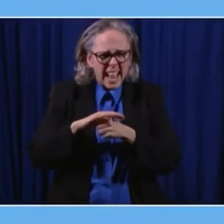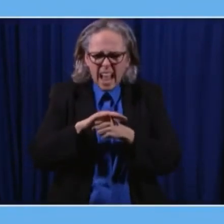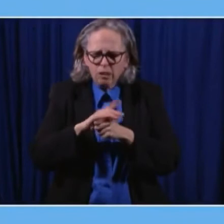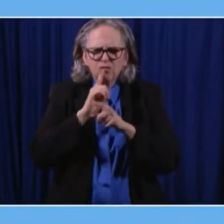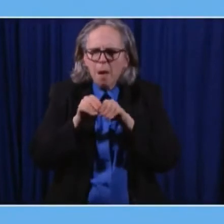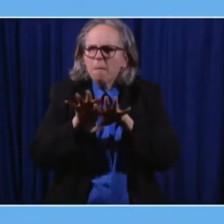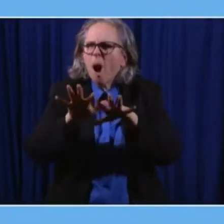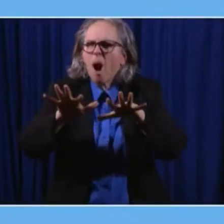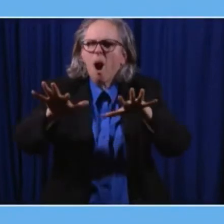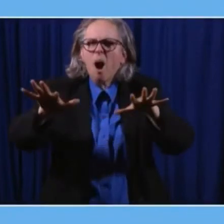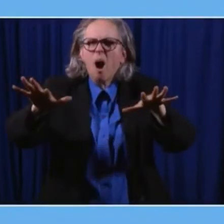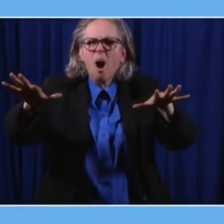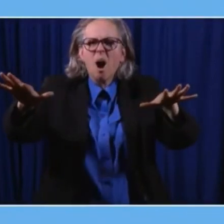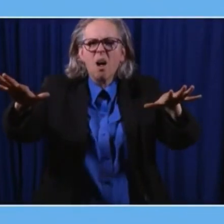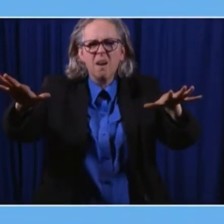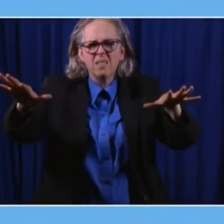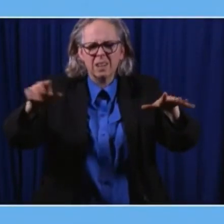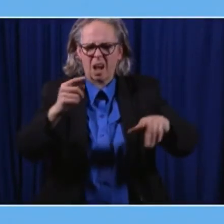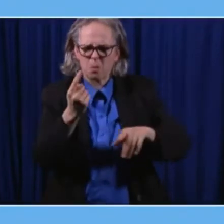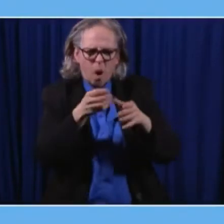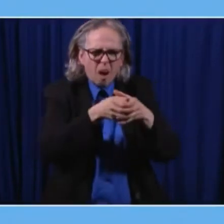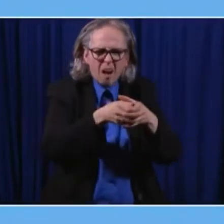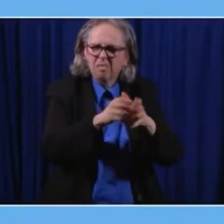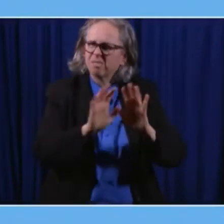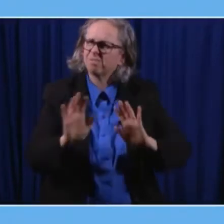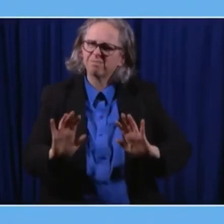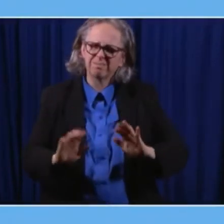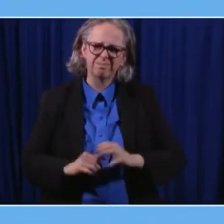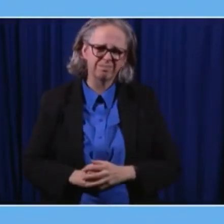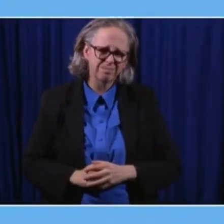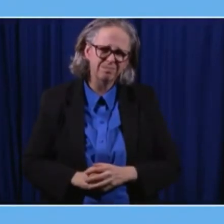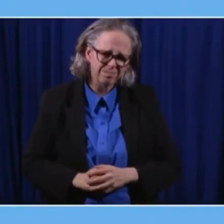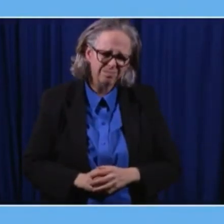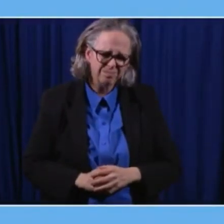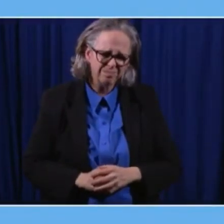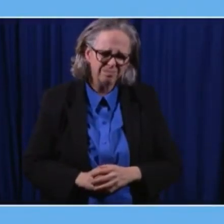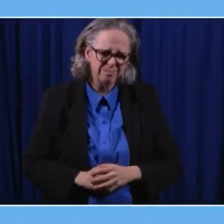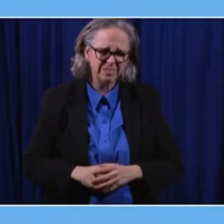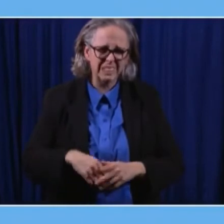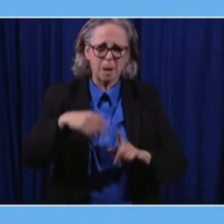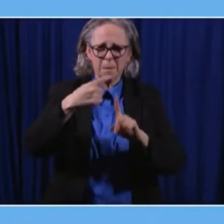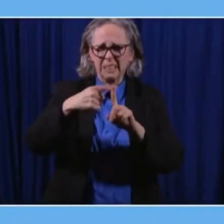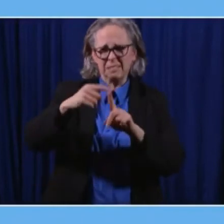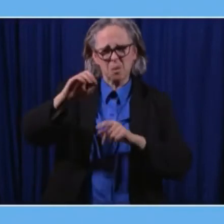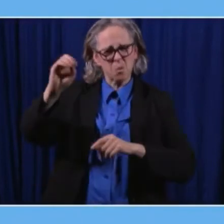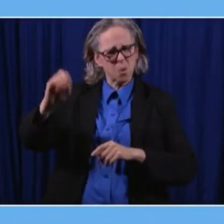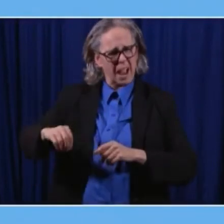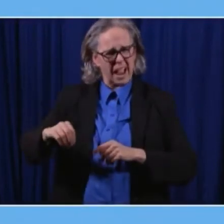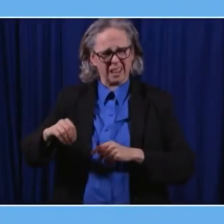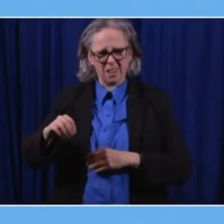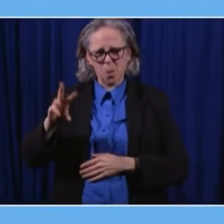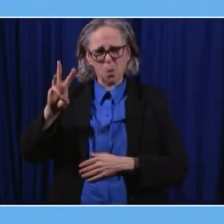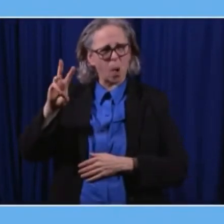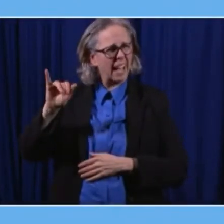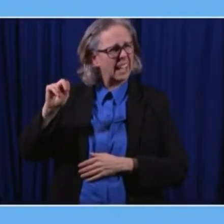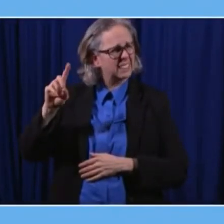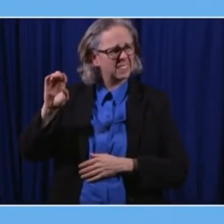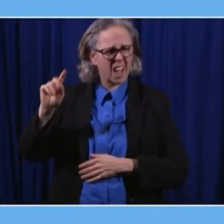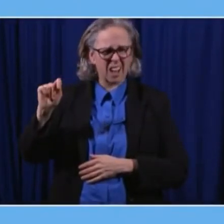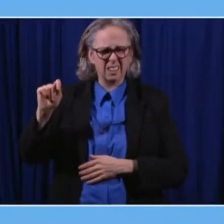Wyandotte County, it's at over 14 times the high level of positivity. So we're seeing really, you know, very, very